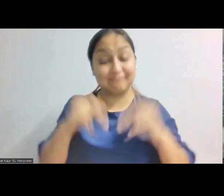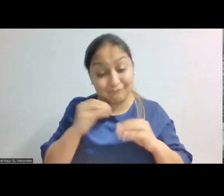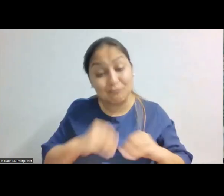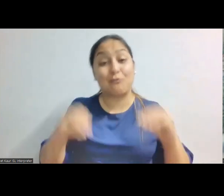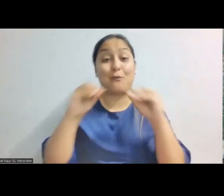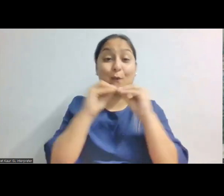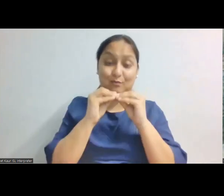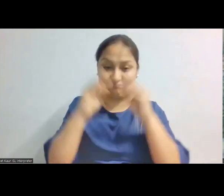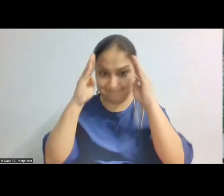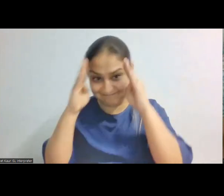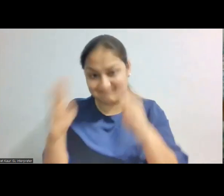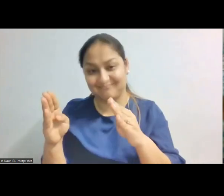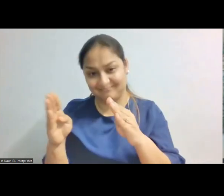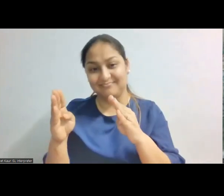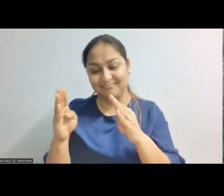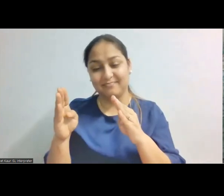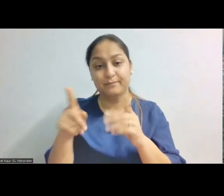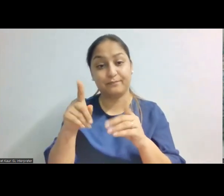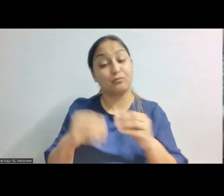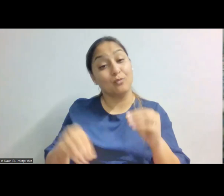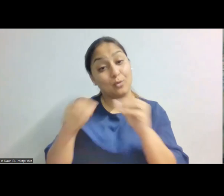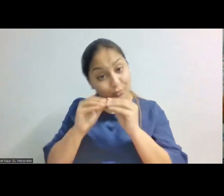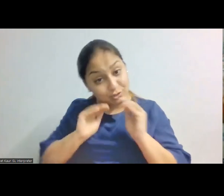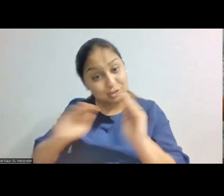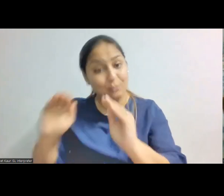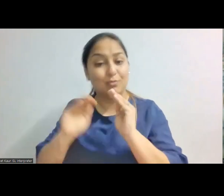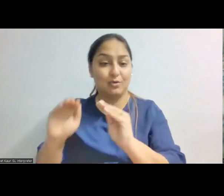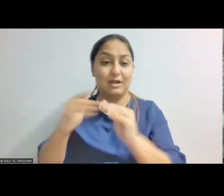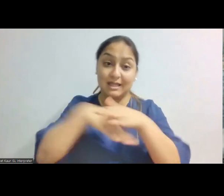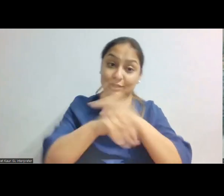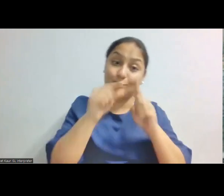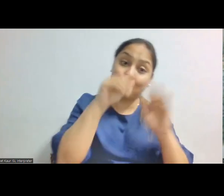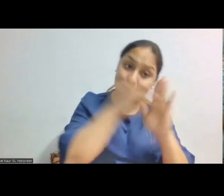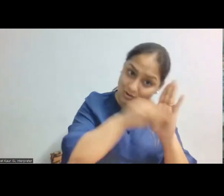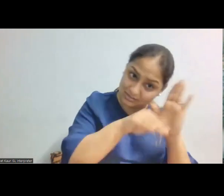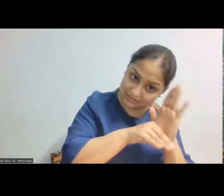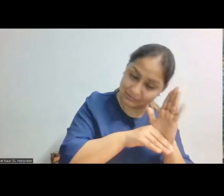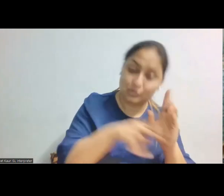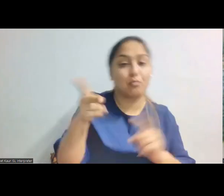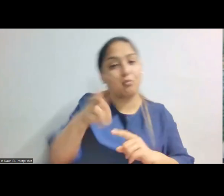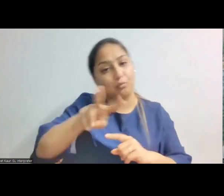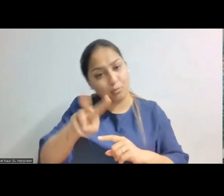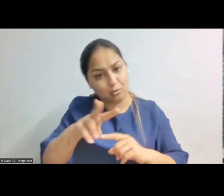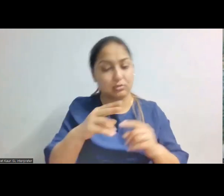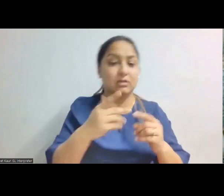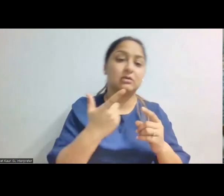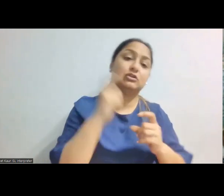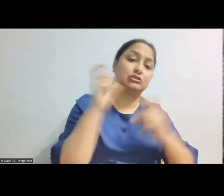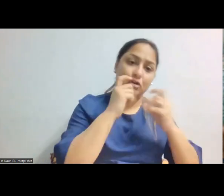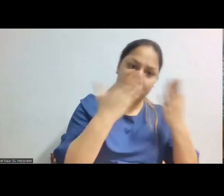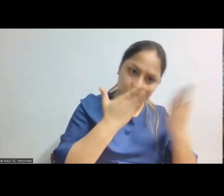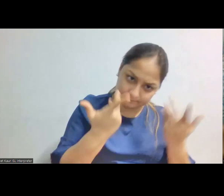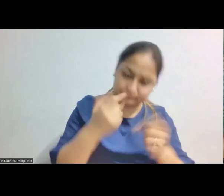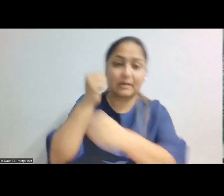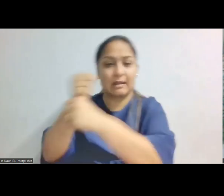attention and much more support mechanism in policies, both at institutional level, at government level, at